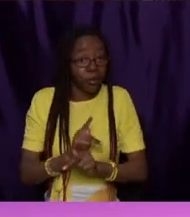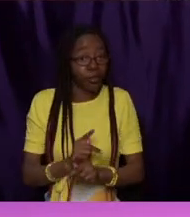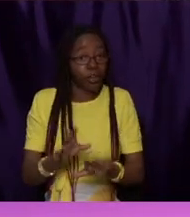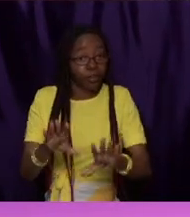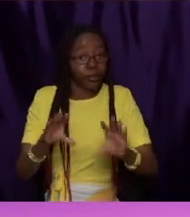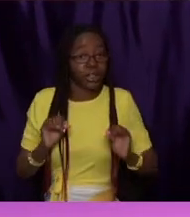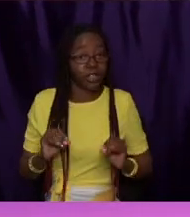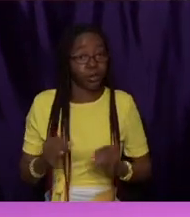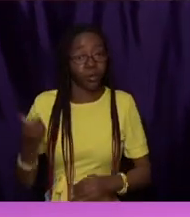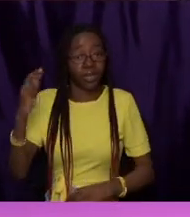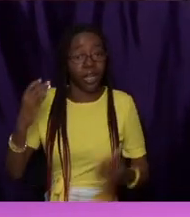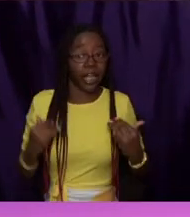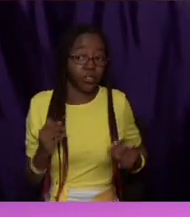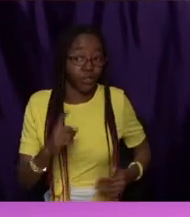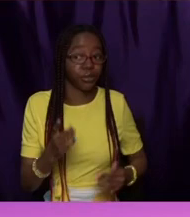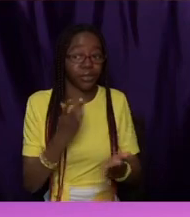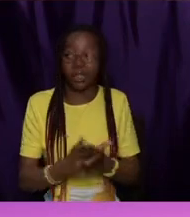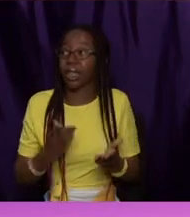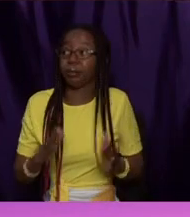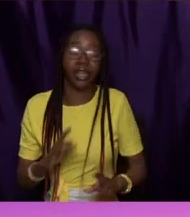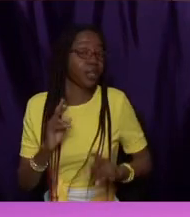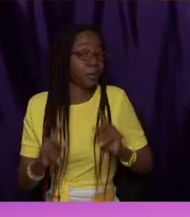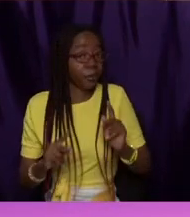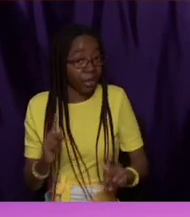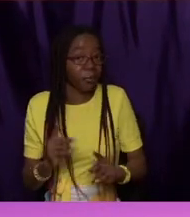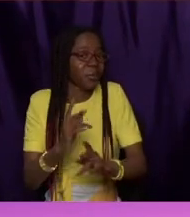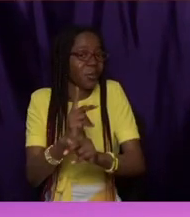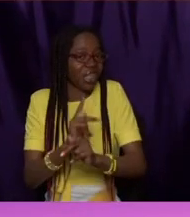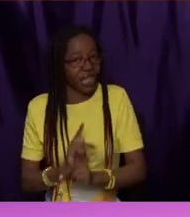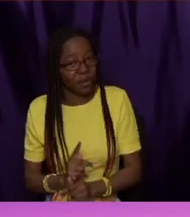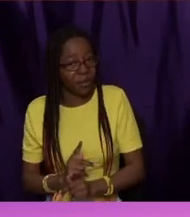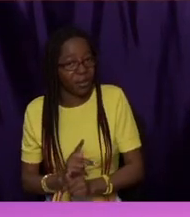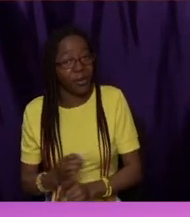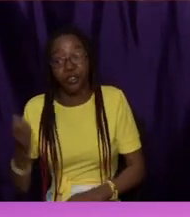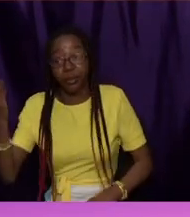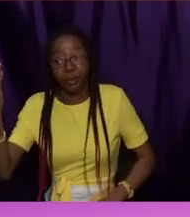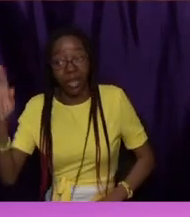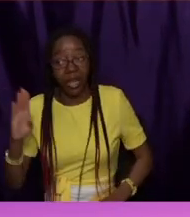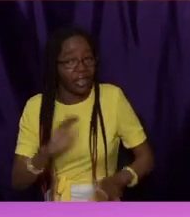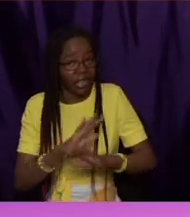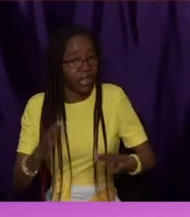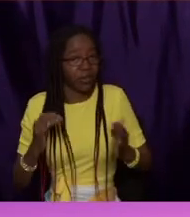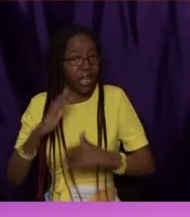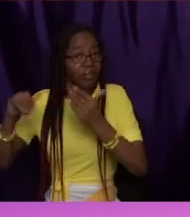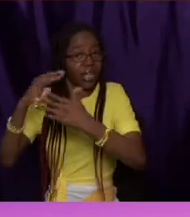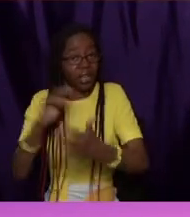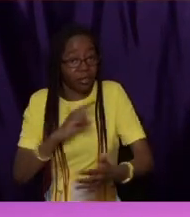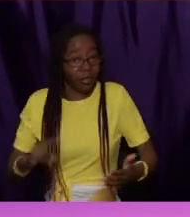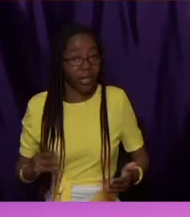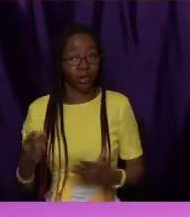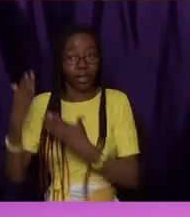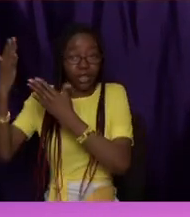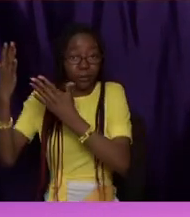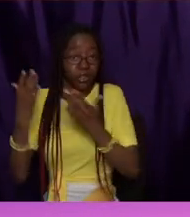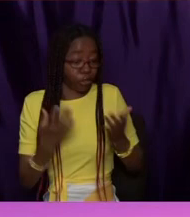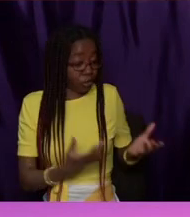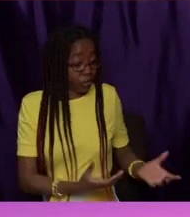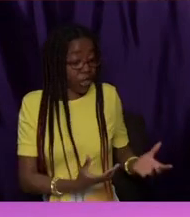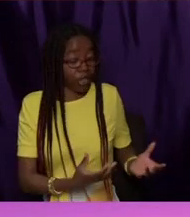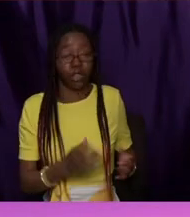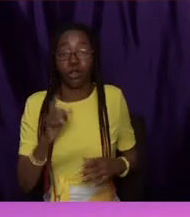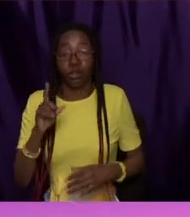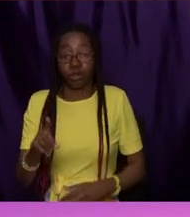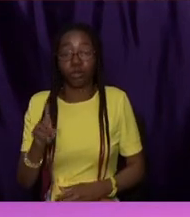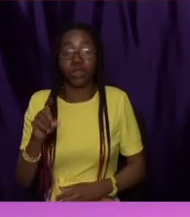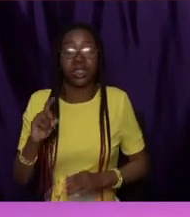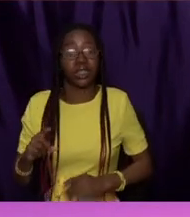what God has for you. Stop letting people keep you from God. They don't have a heaven or hell to put you in. You just